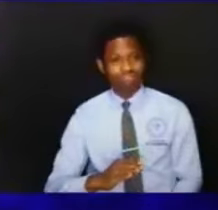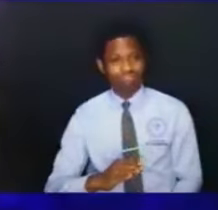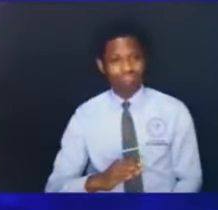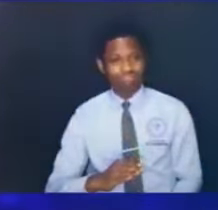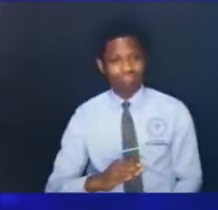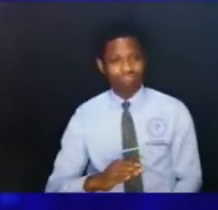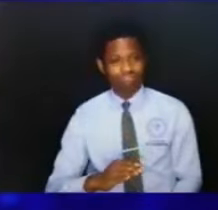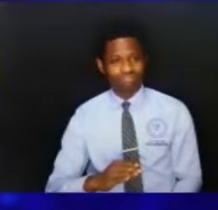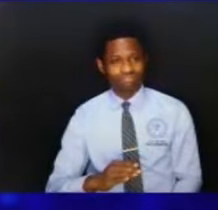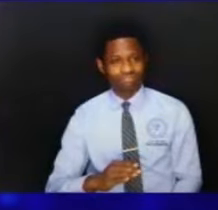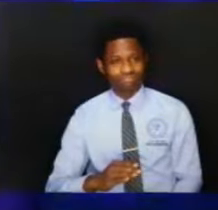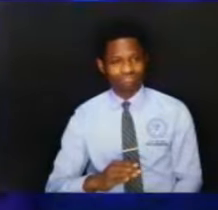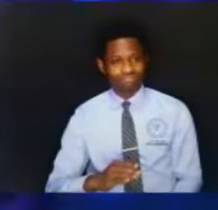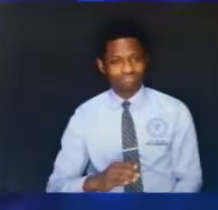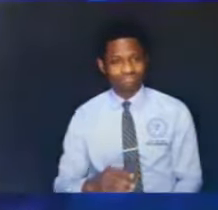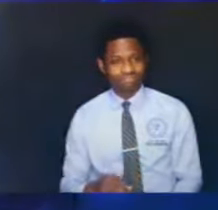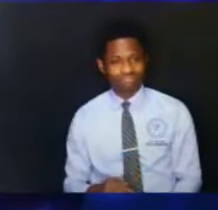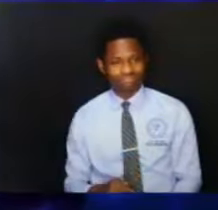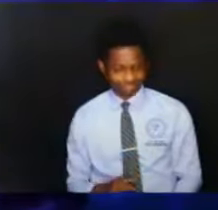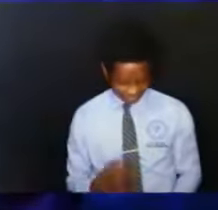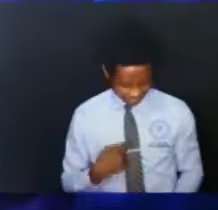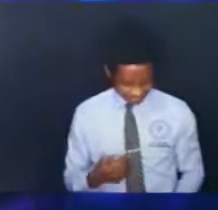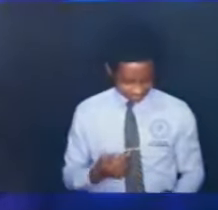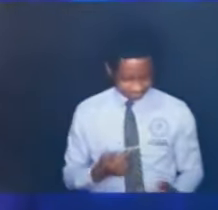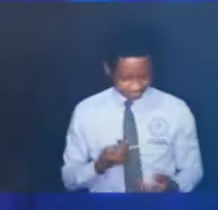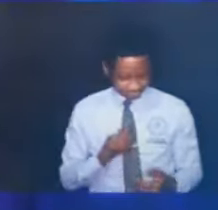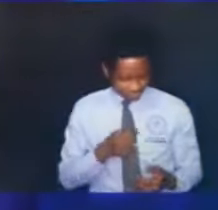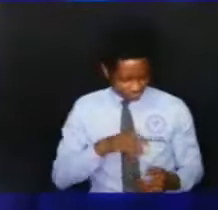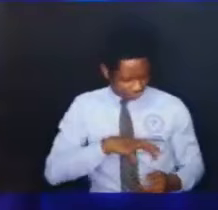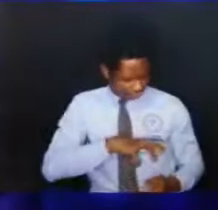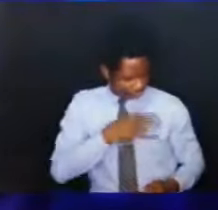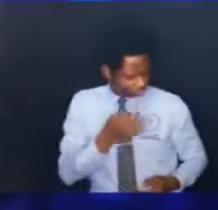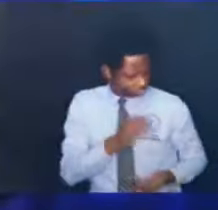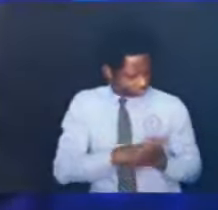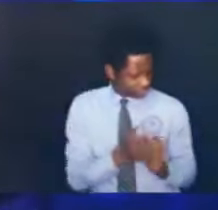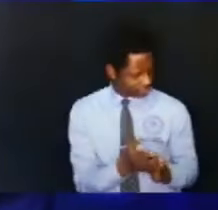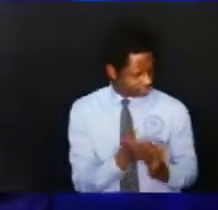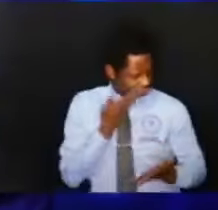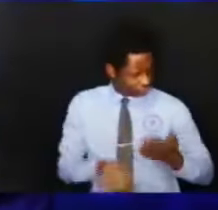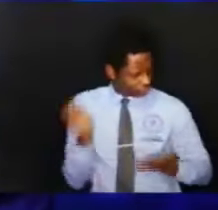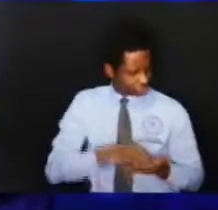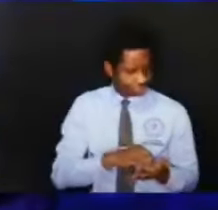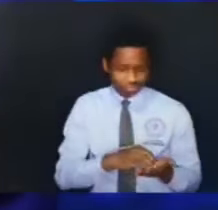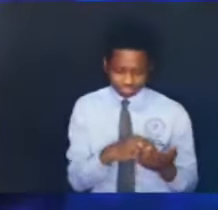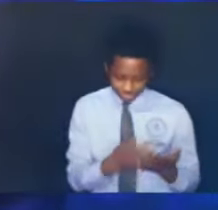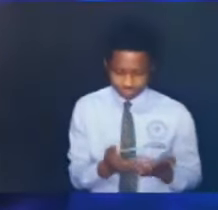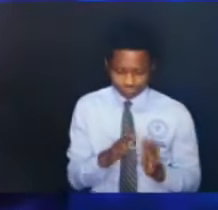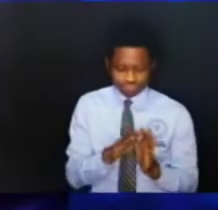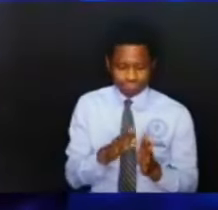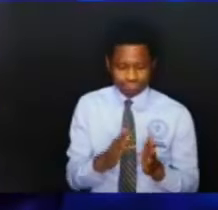spirit that is that is uh Born Again truly pen 10 Spirit send these books to the